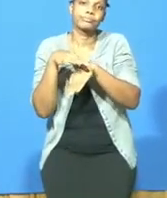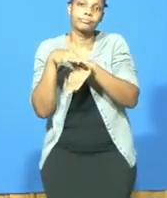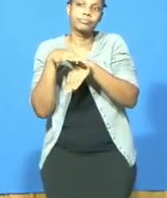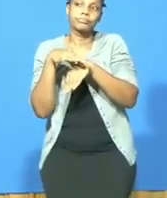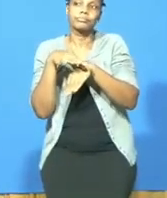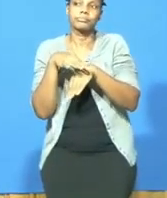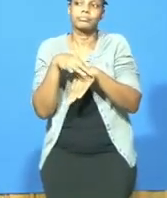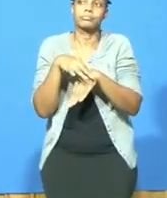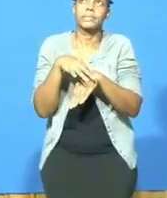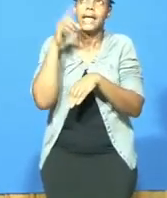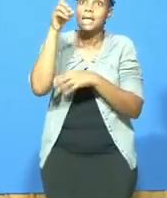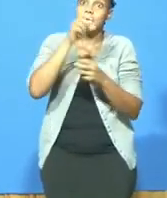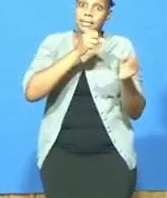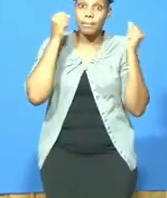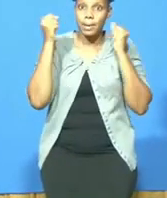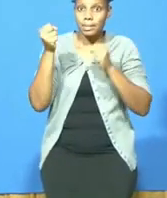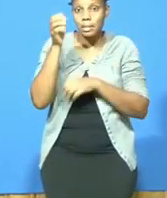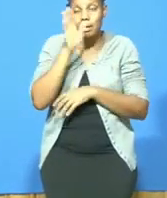the mighty God.